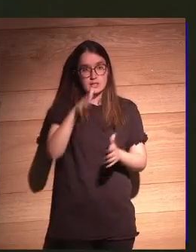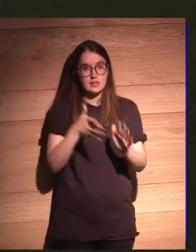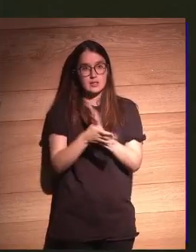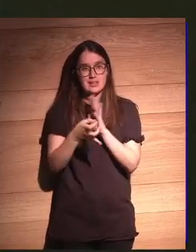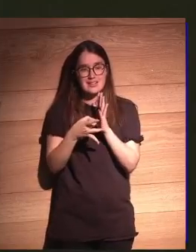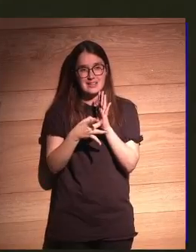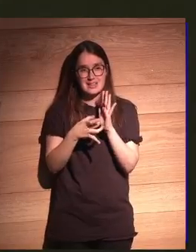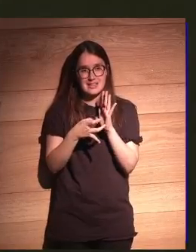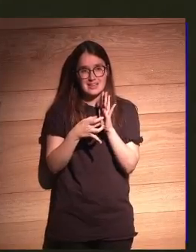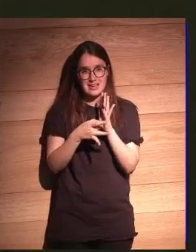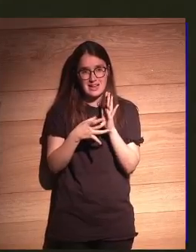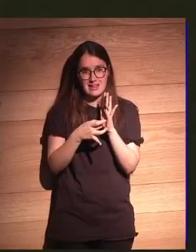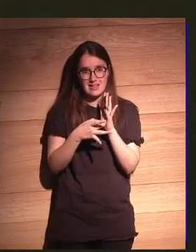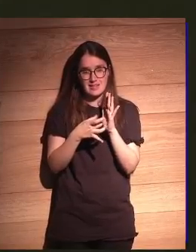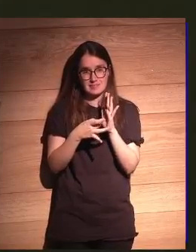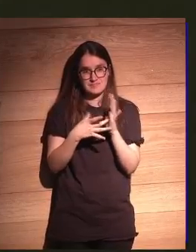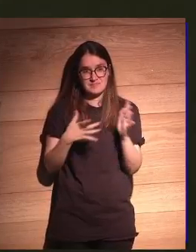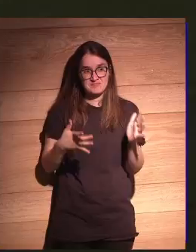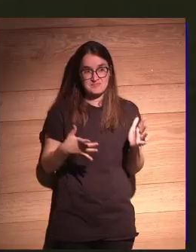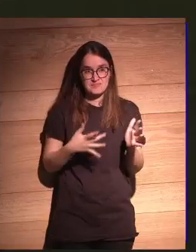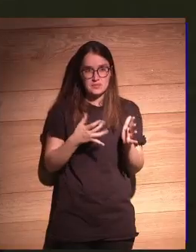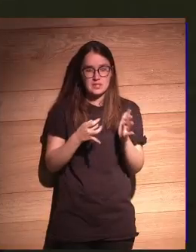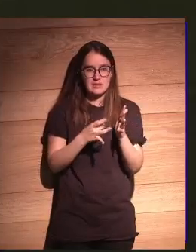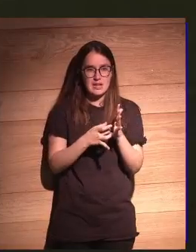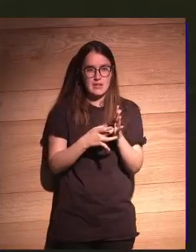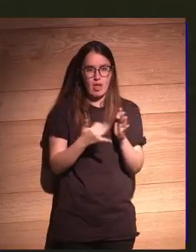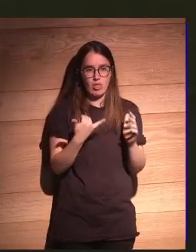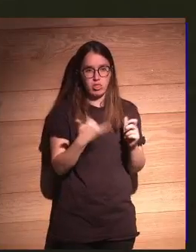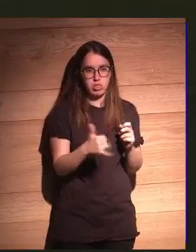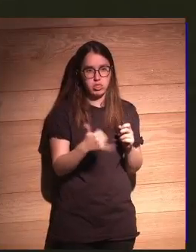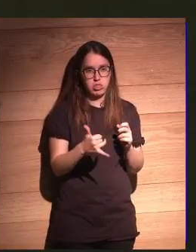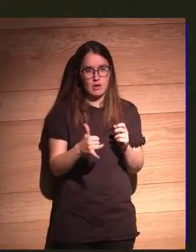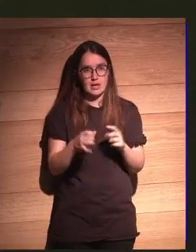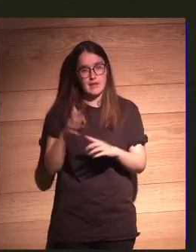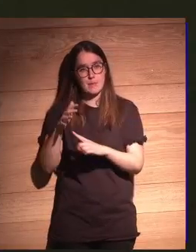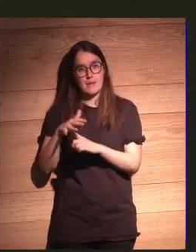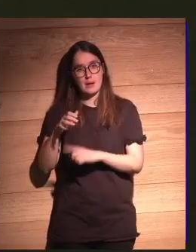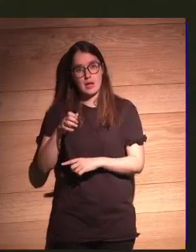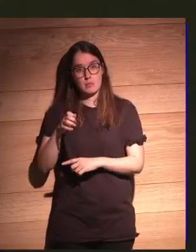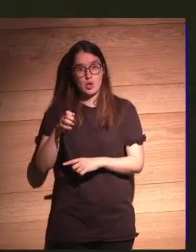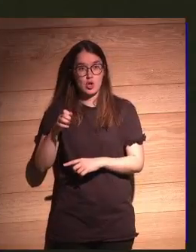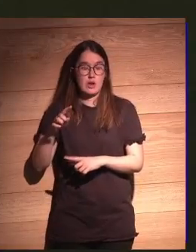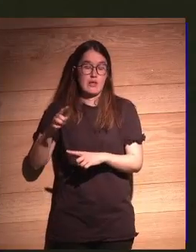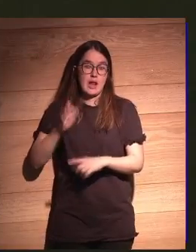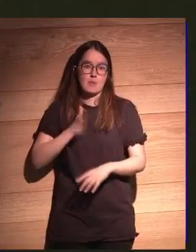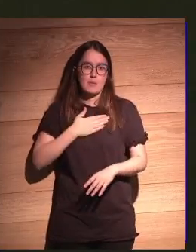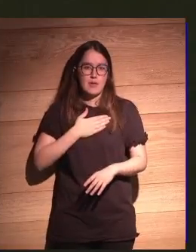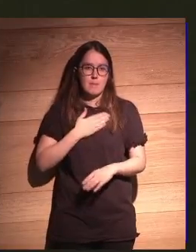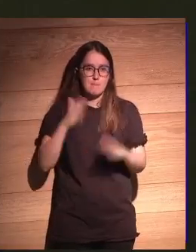of Spain is that the quality is lower than that of the